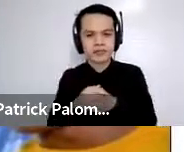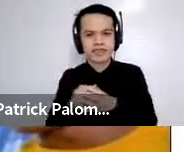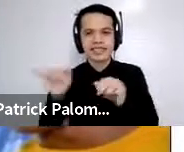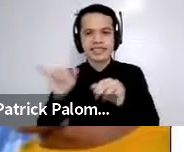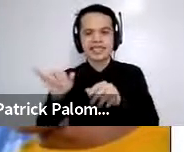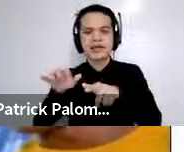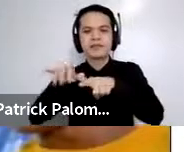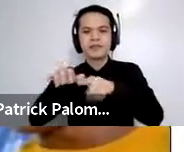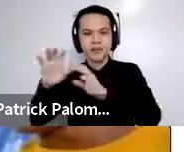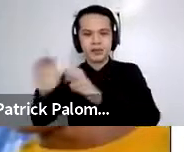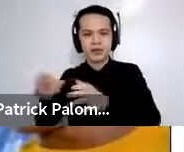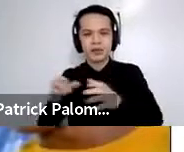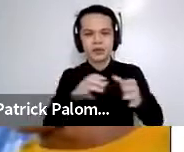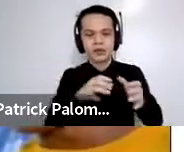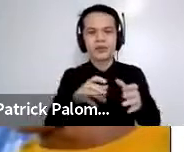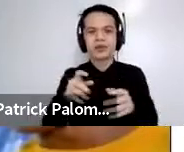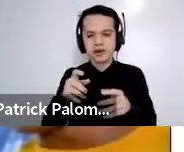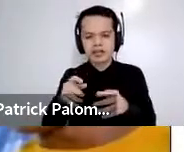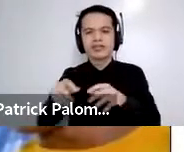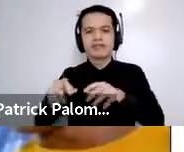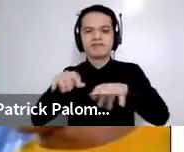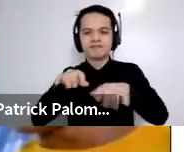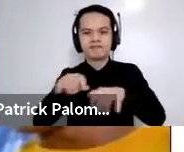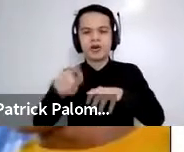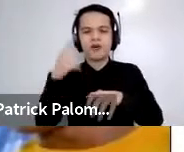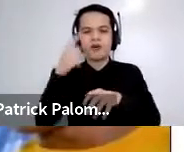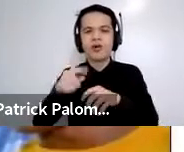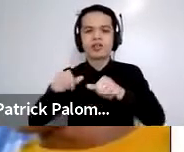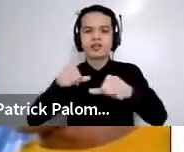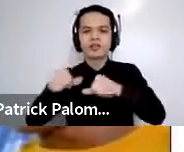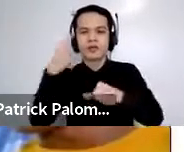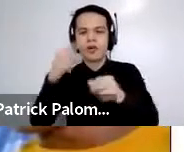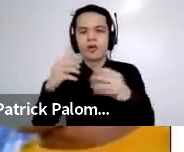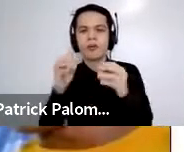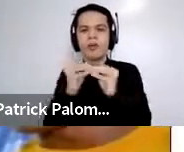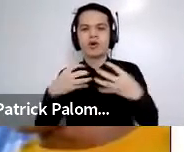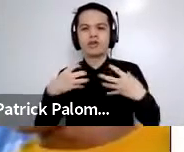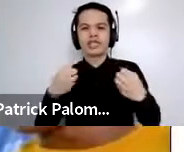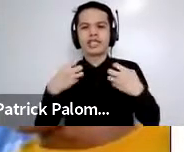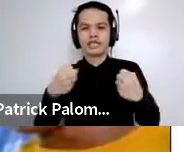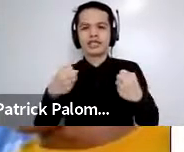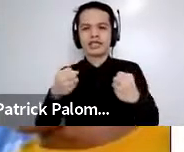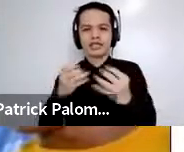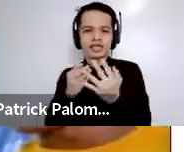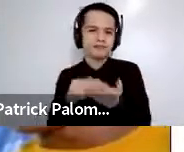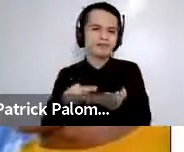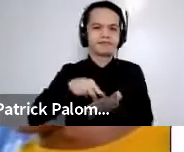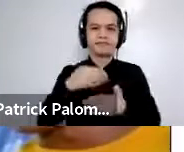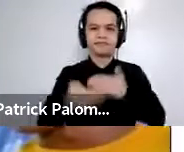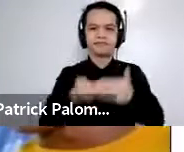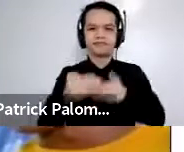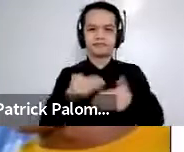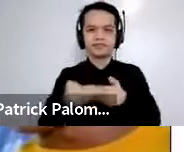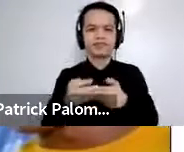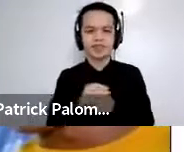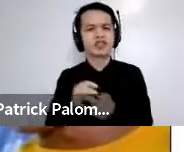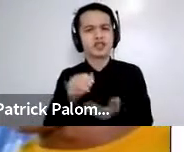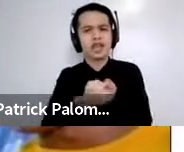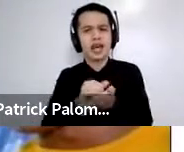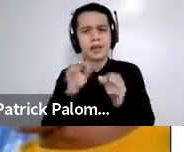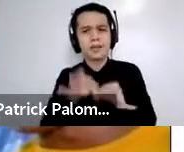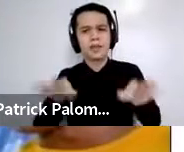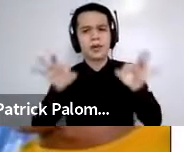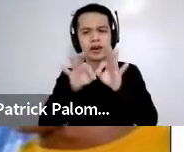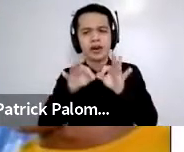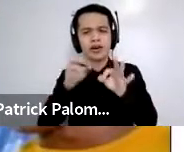out disability-specific action to strengthen their resilience. It is also essential to note critics on the document